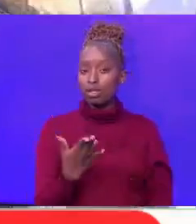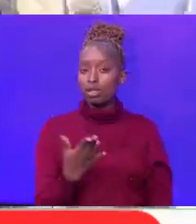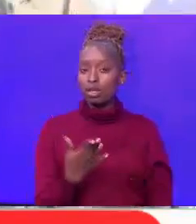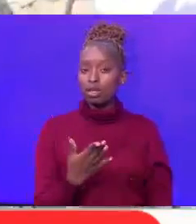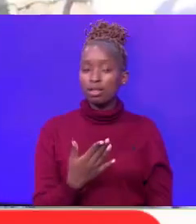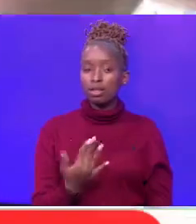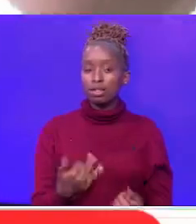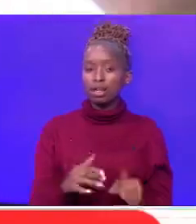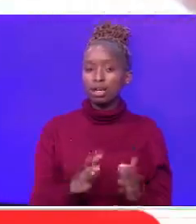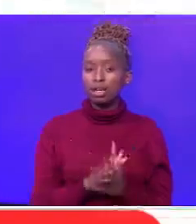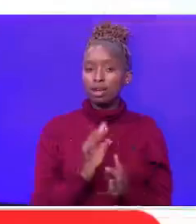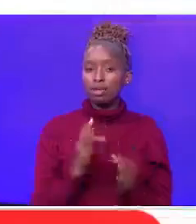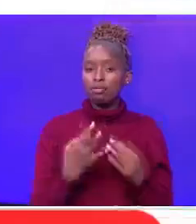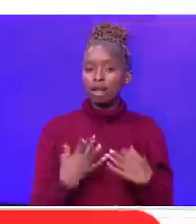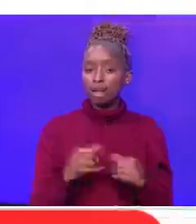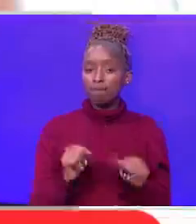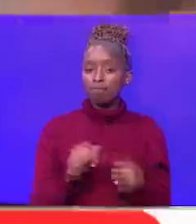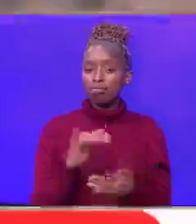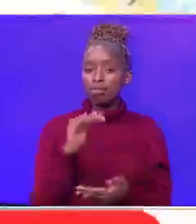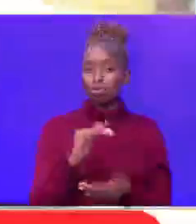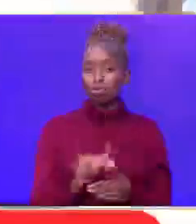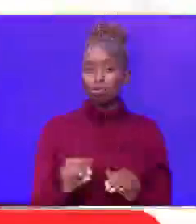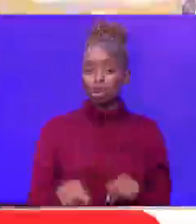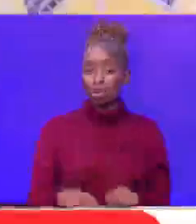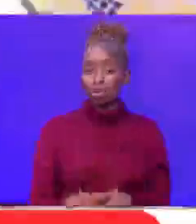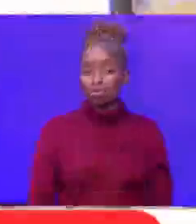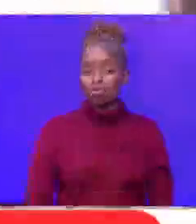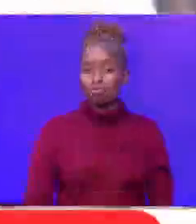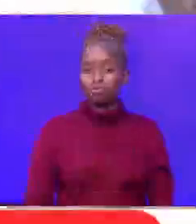ile imesingirwa haba amesingirwa. Chichi Josephine TV 47.